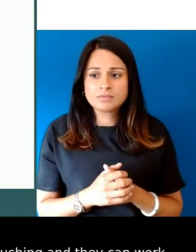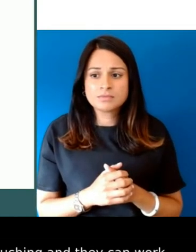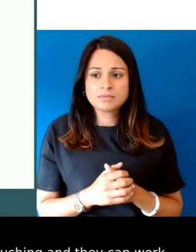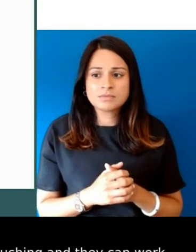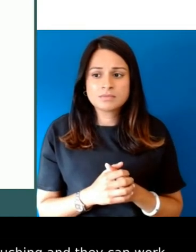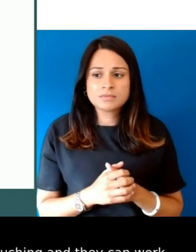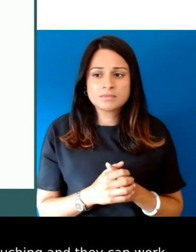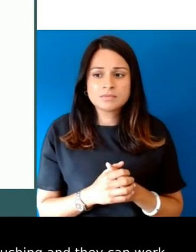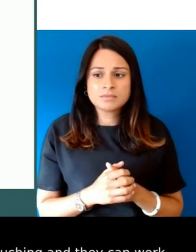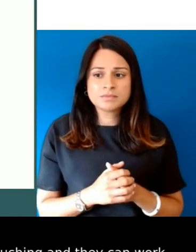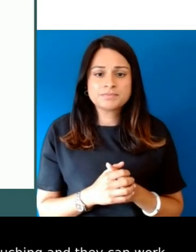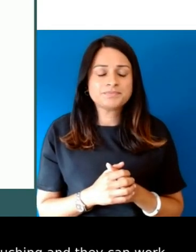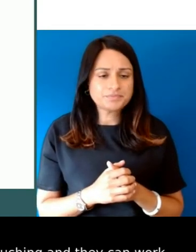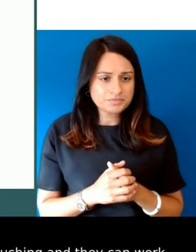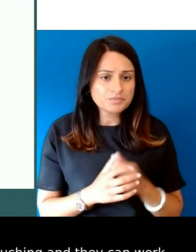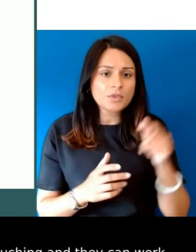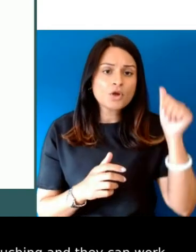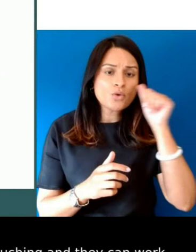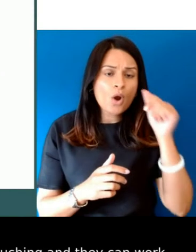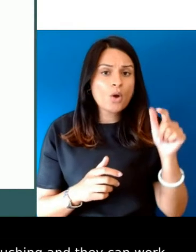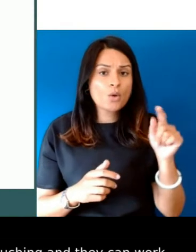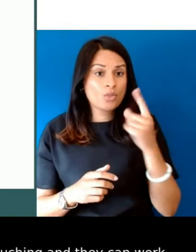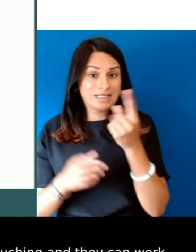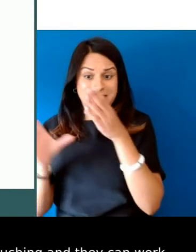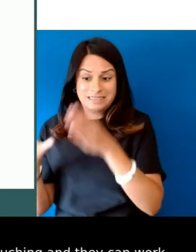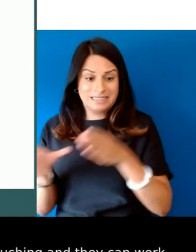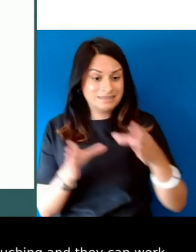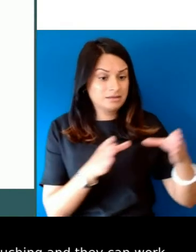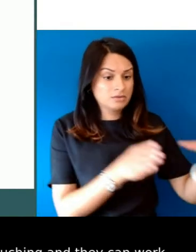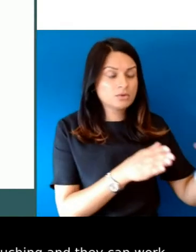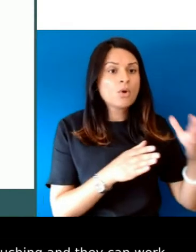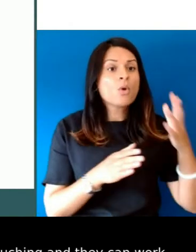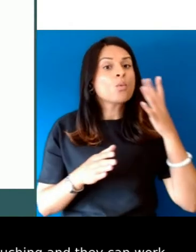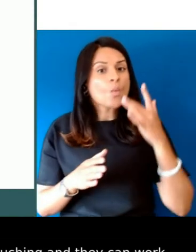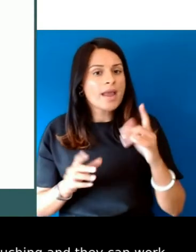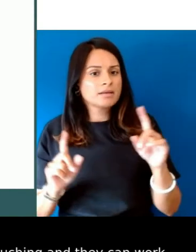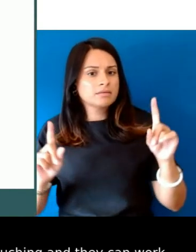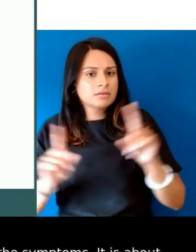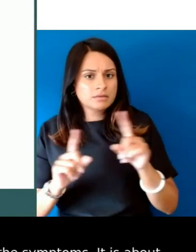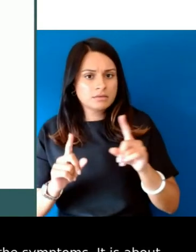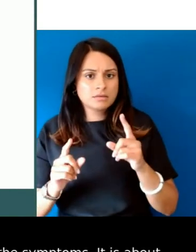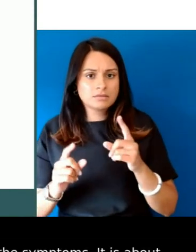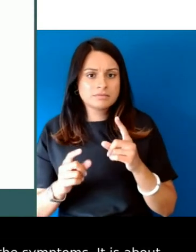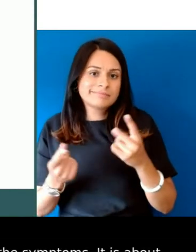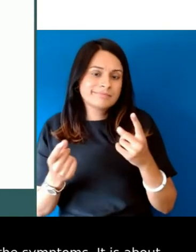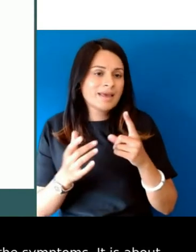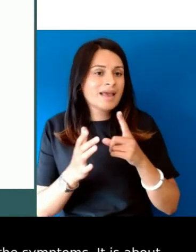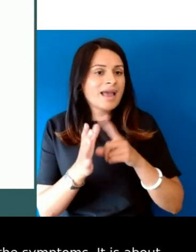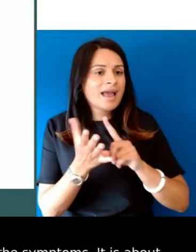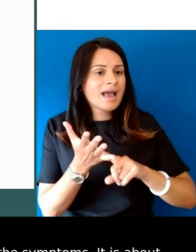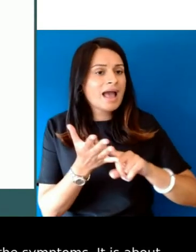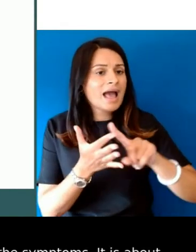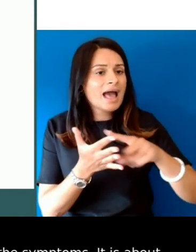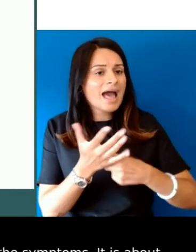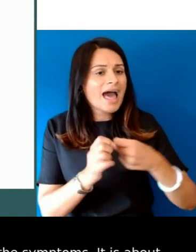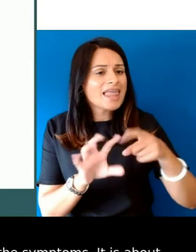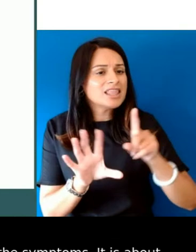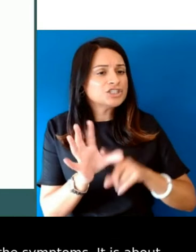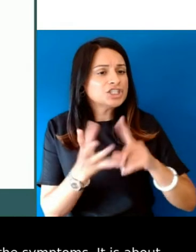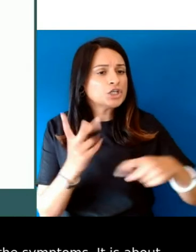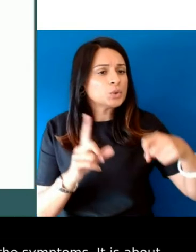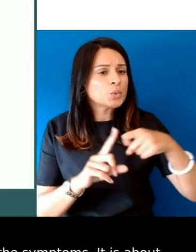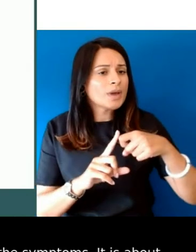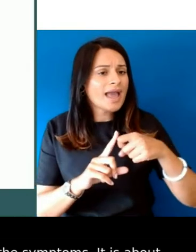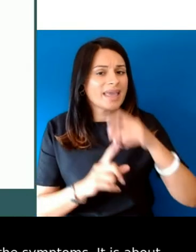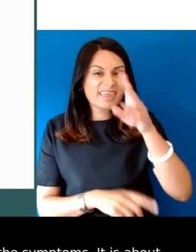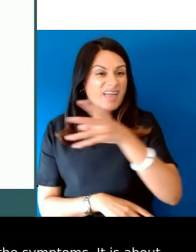allergen season so download that allergy uk calendar or you can have a nap which